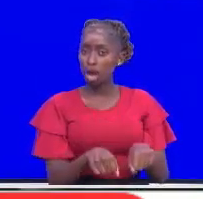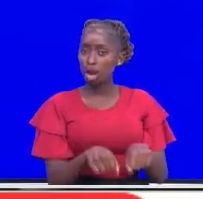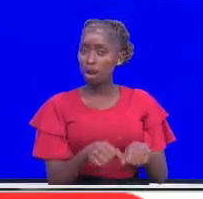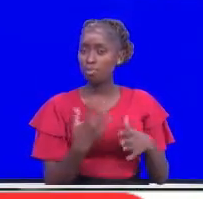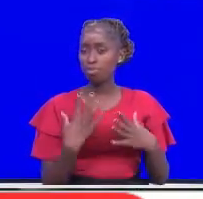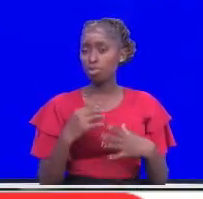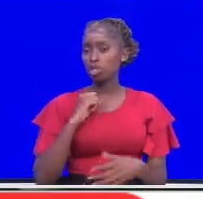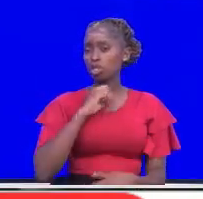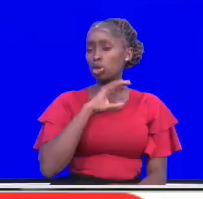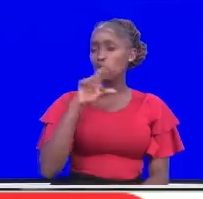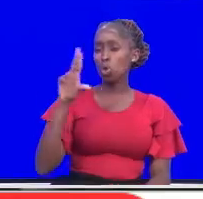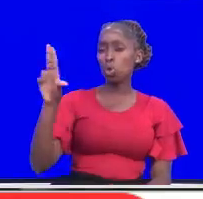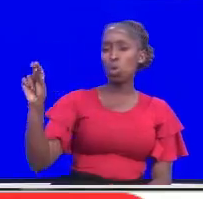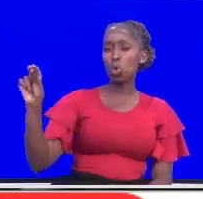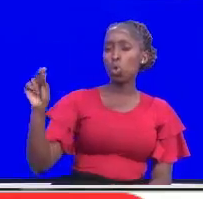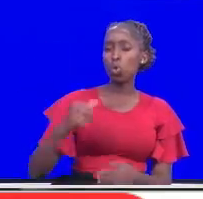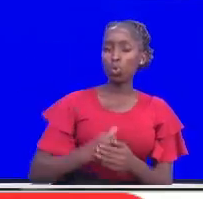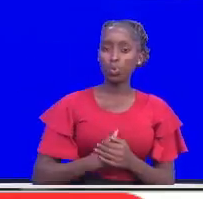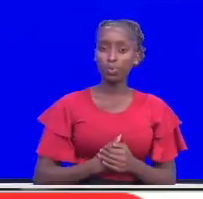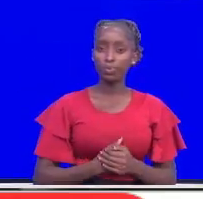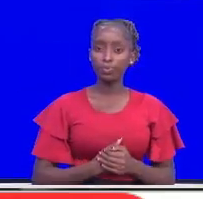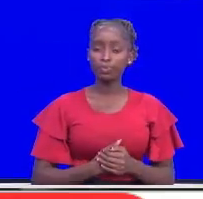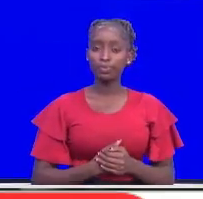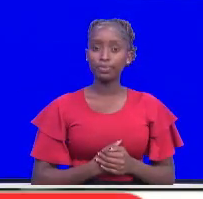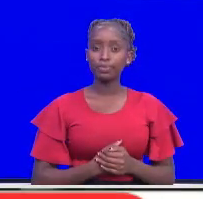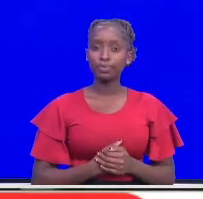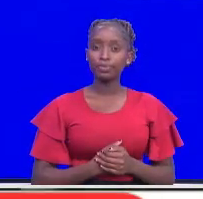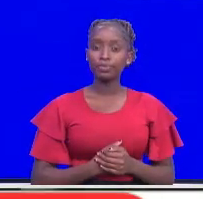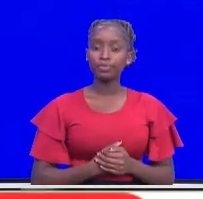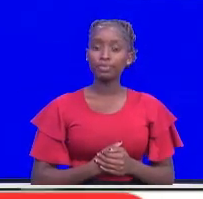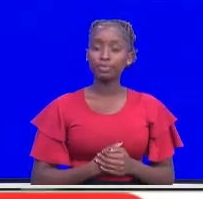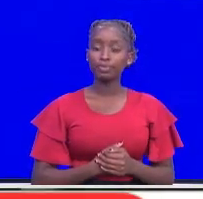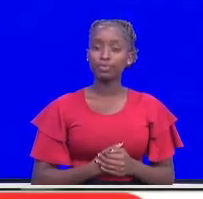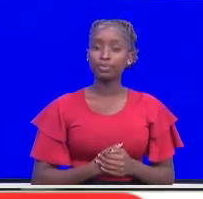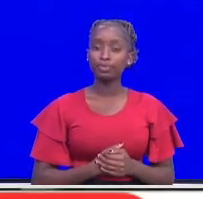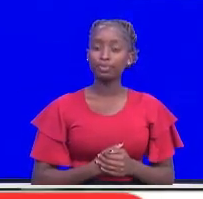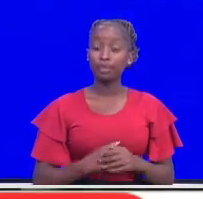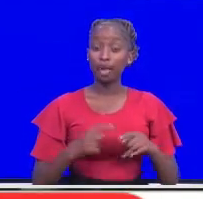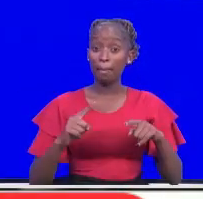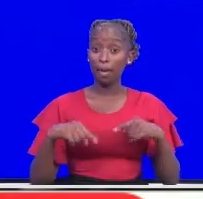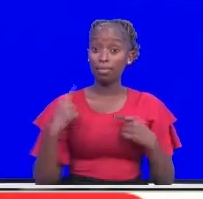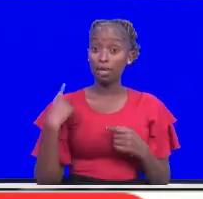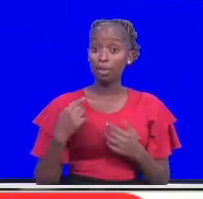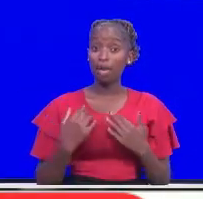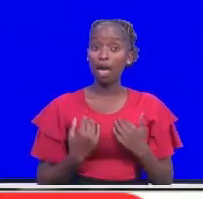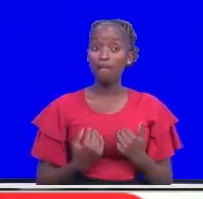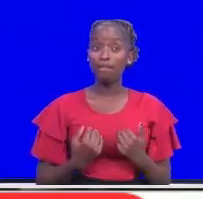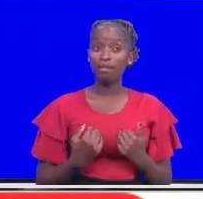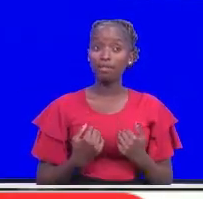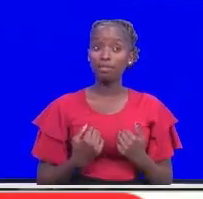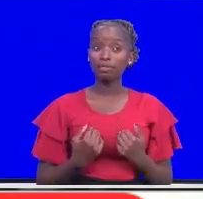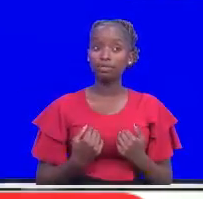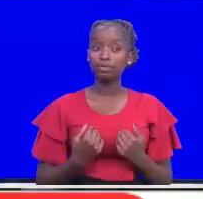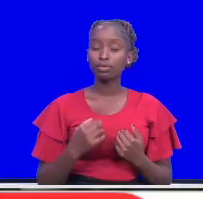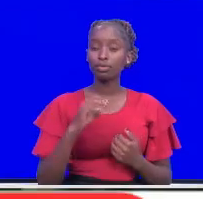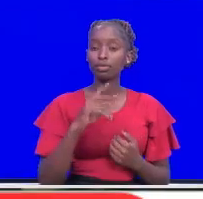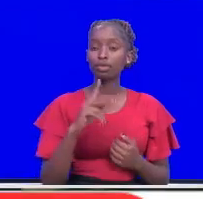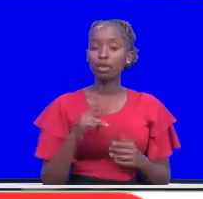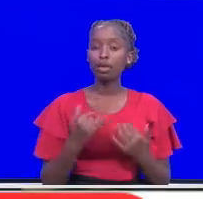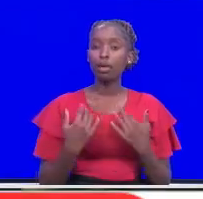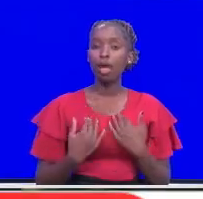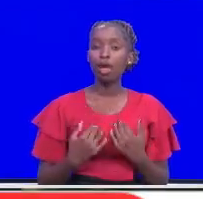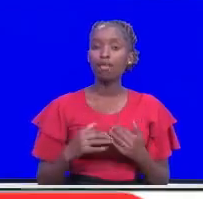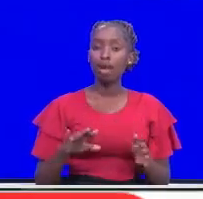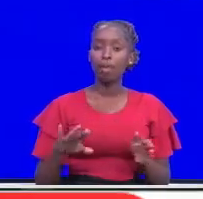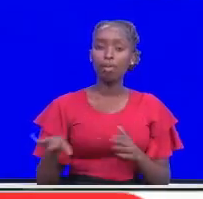lazima pia tuweke ushuru. Si ndio? Sababu mimi juzi niliokoka. So pombe nikaachana nayo. So